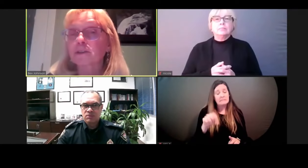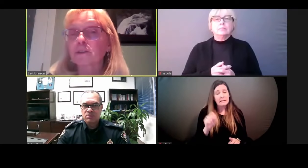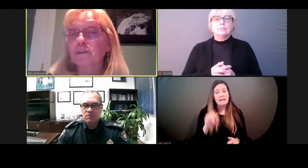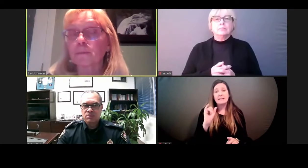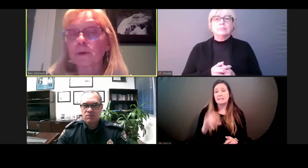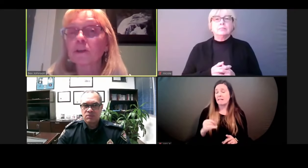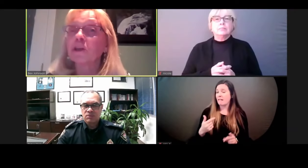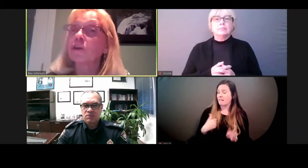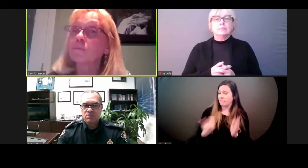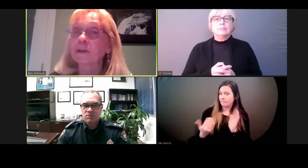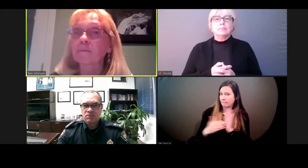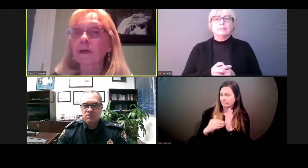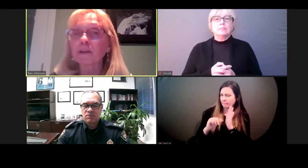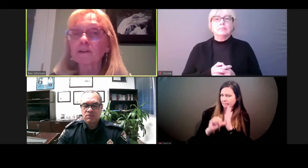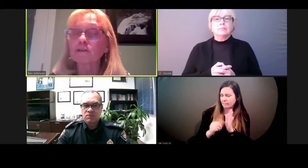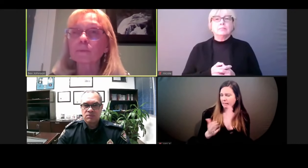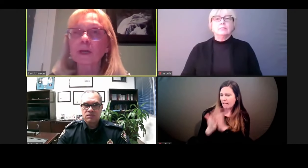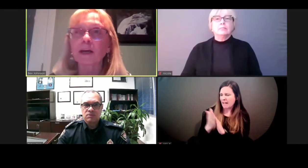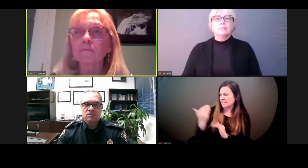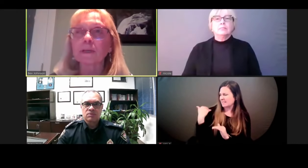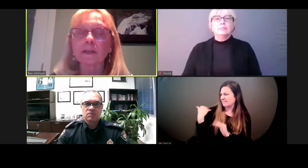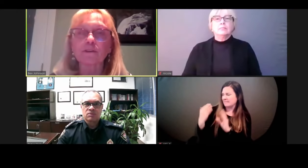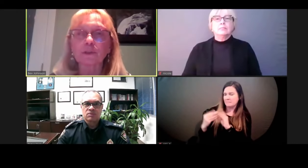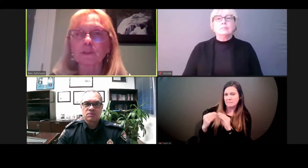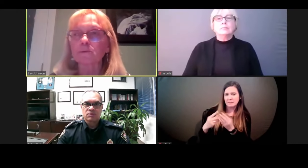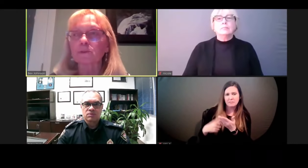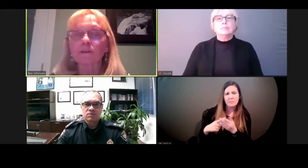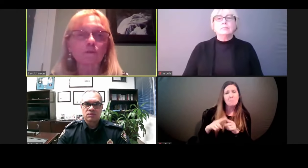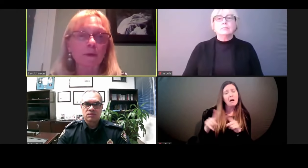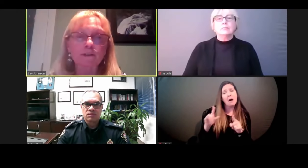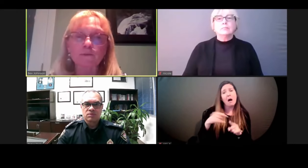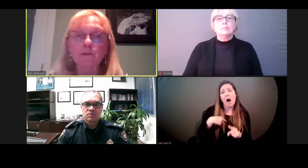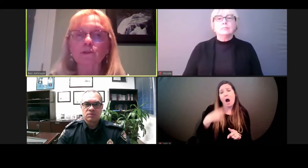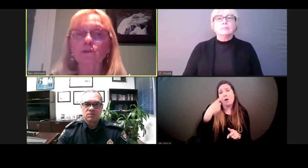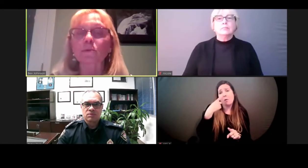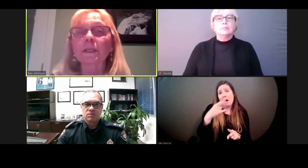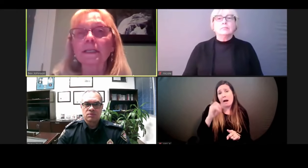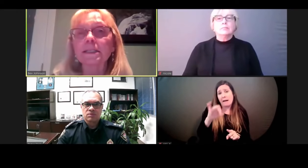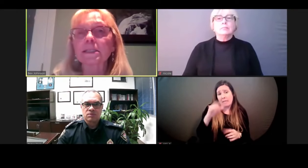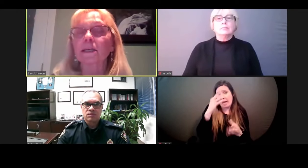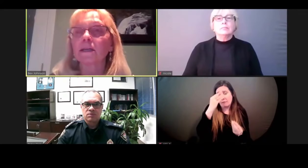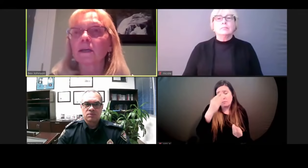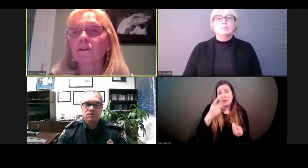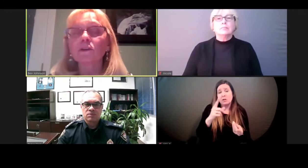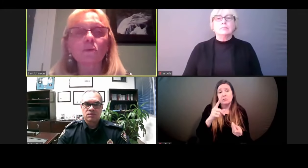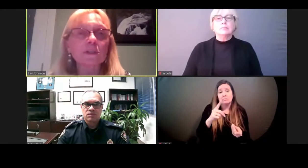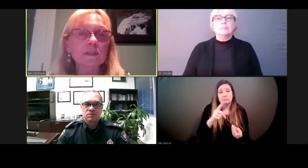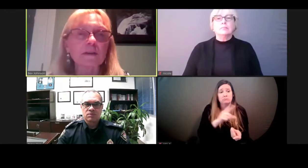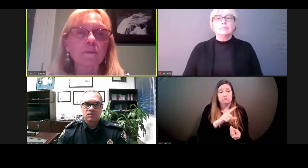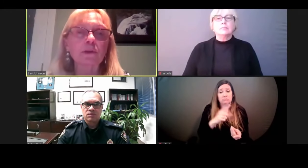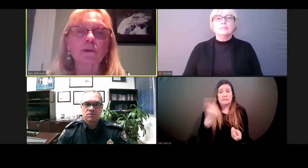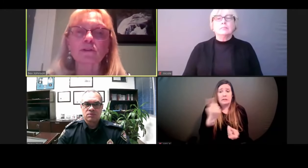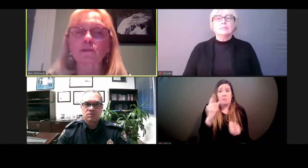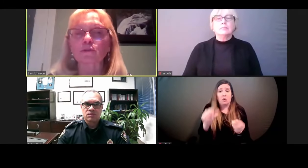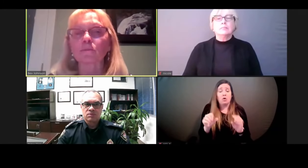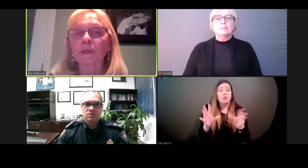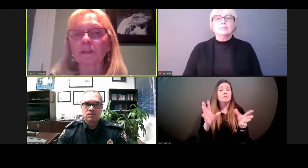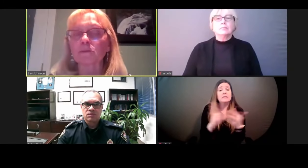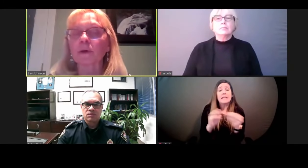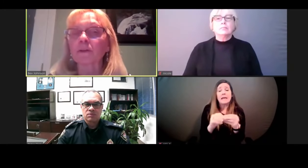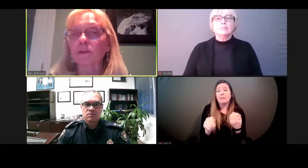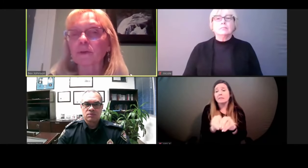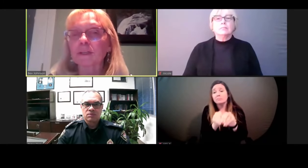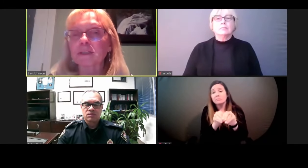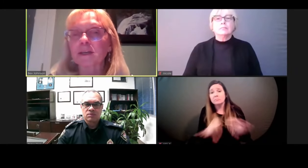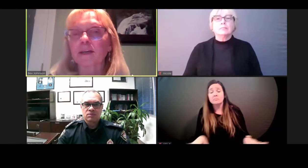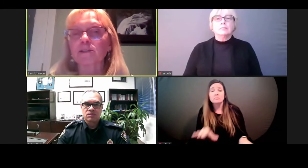and asking you about it. But I'd also be happy if this information was just released, you know, in a statement or on social media